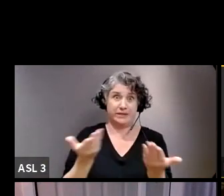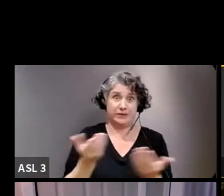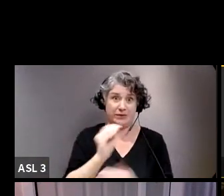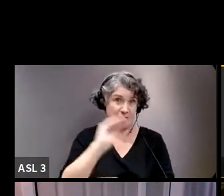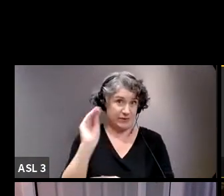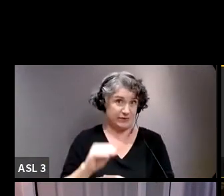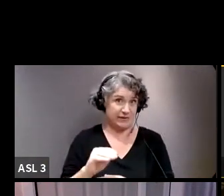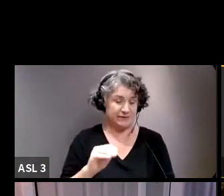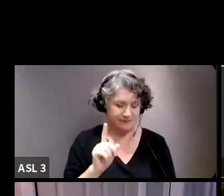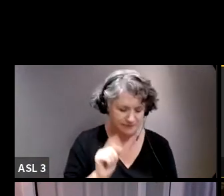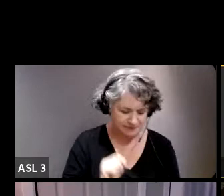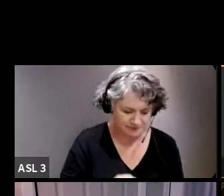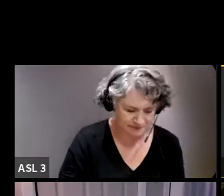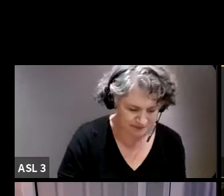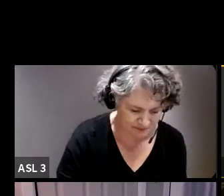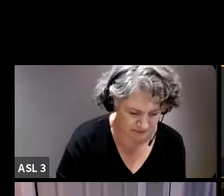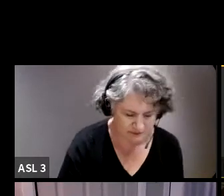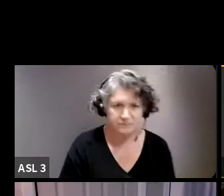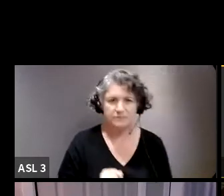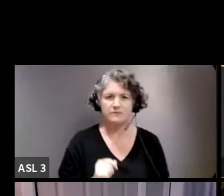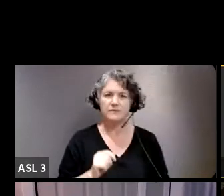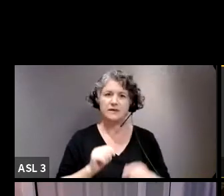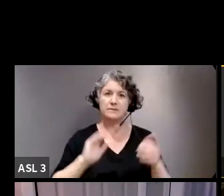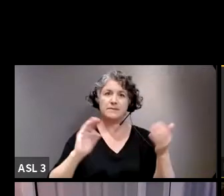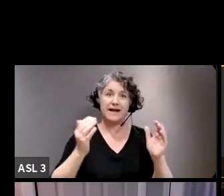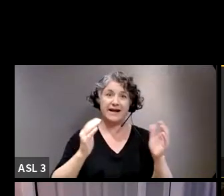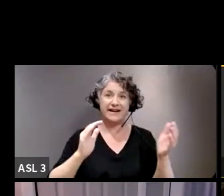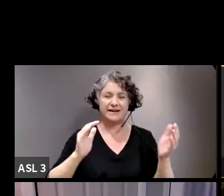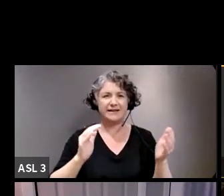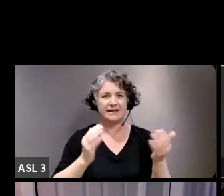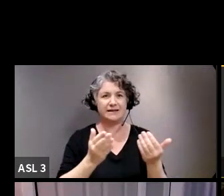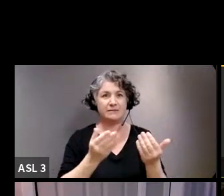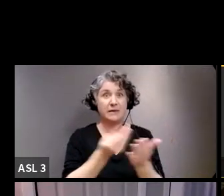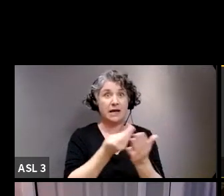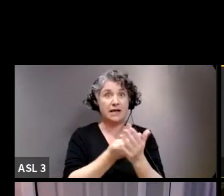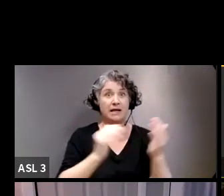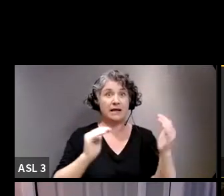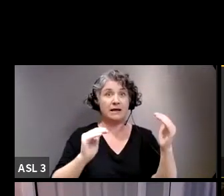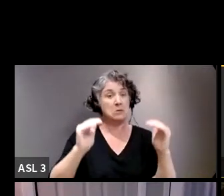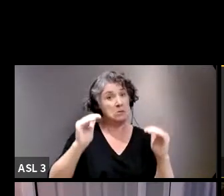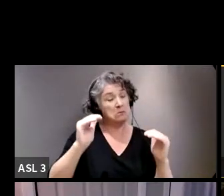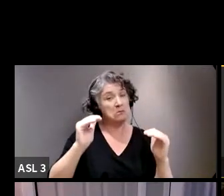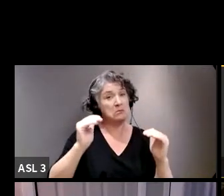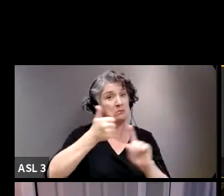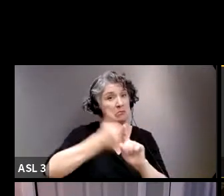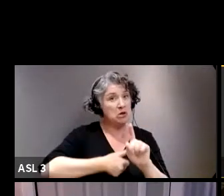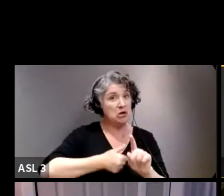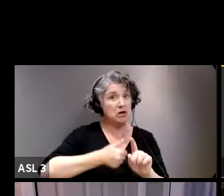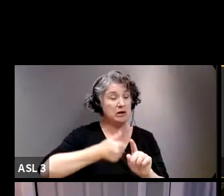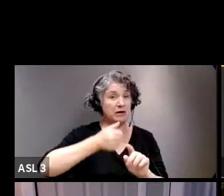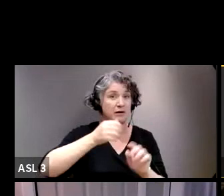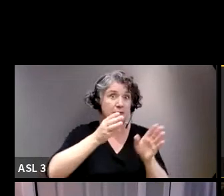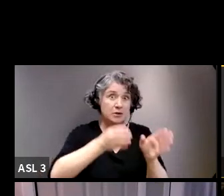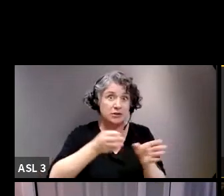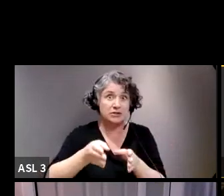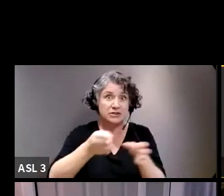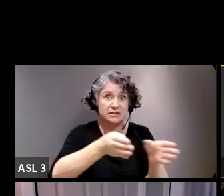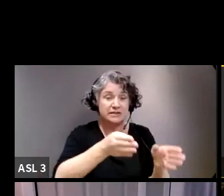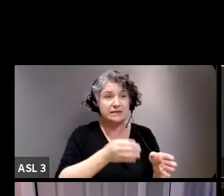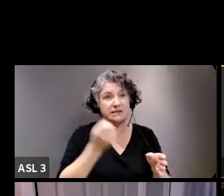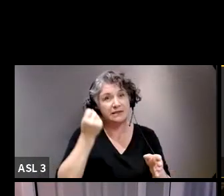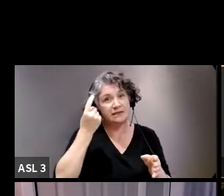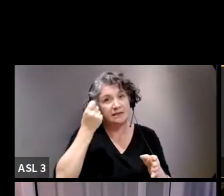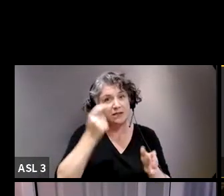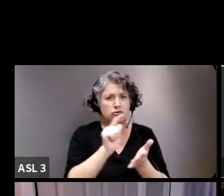there there are some distinctions and differences right off the bat compared to some of the other cities um and and crime rate is a is a